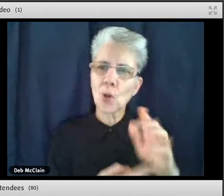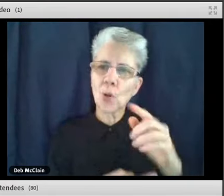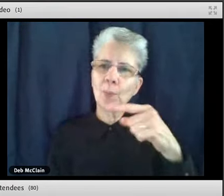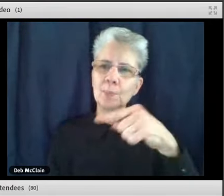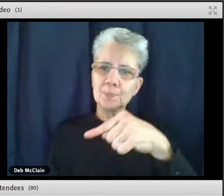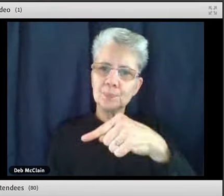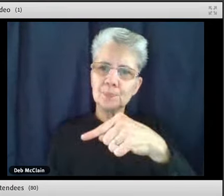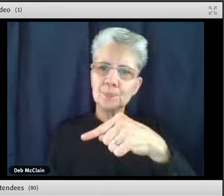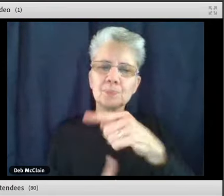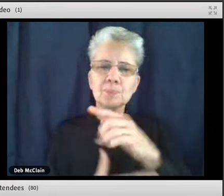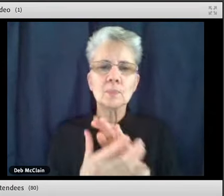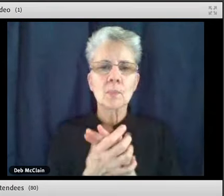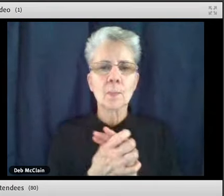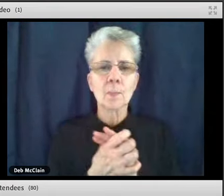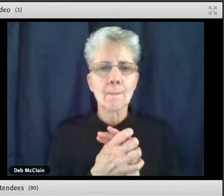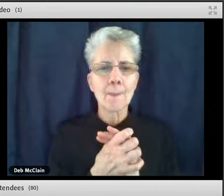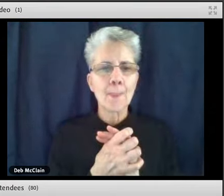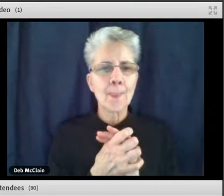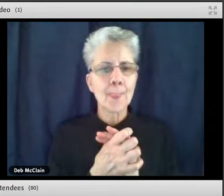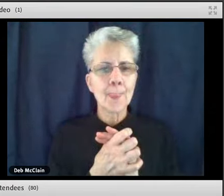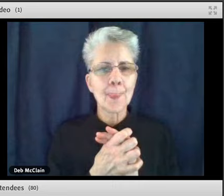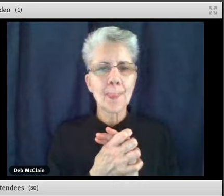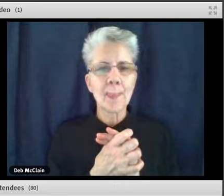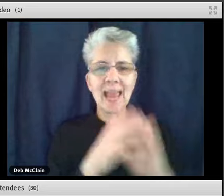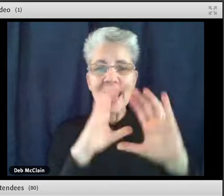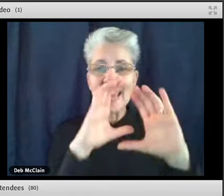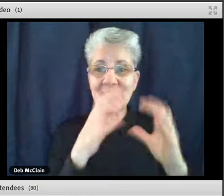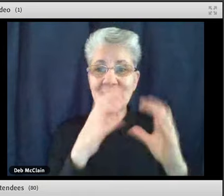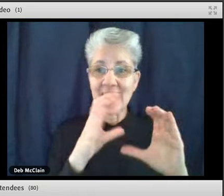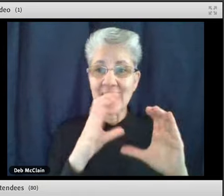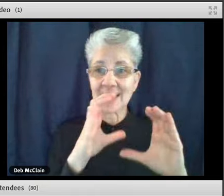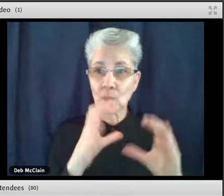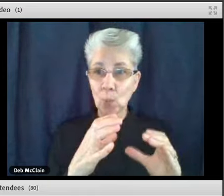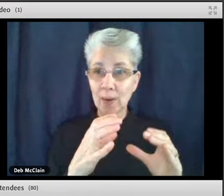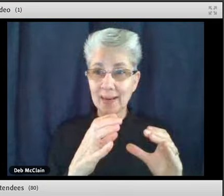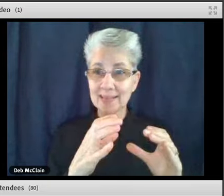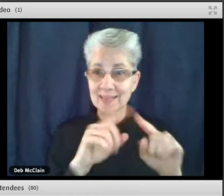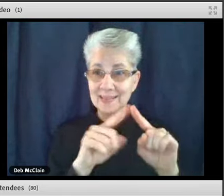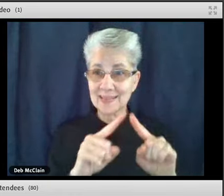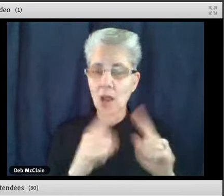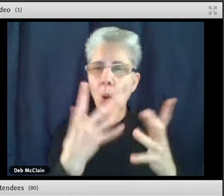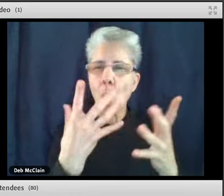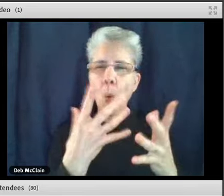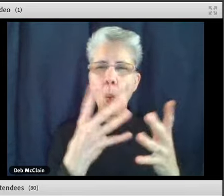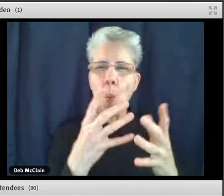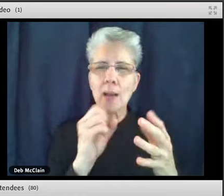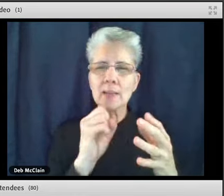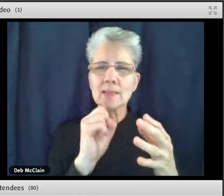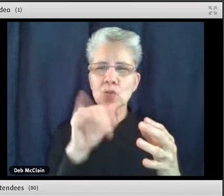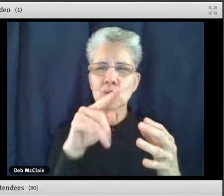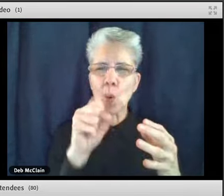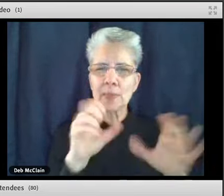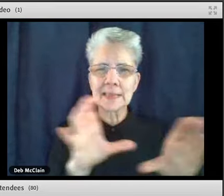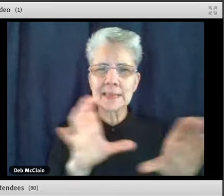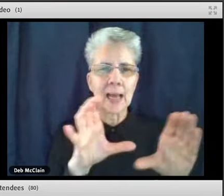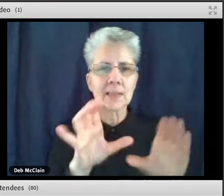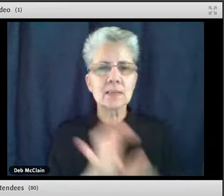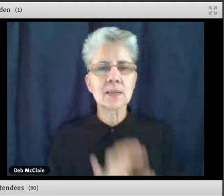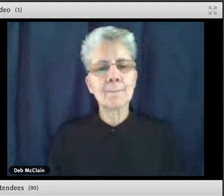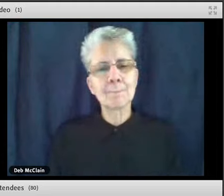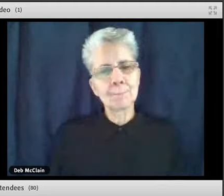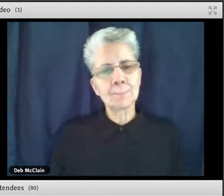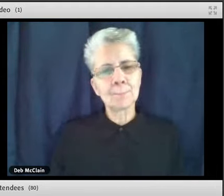to look at is, let me just pick one category, prevention and treatment, okay? And what they do is they take,